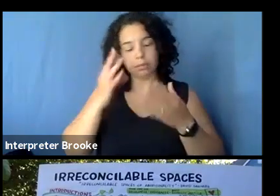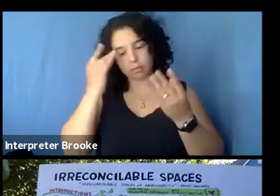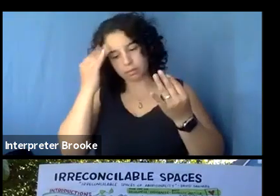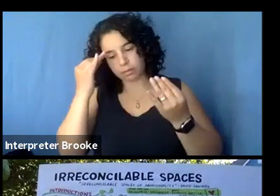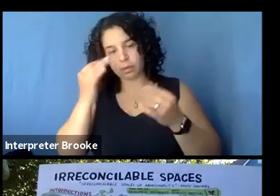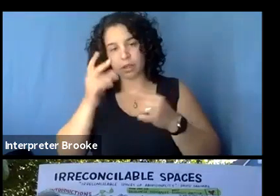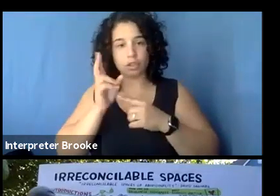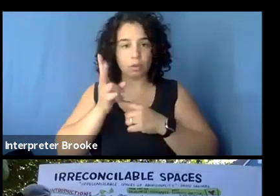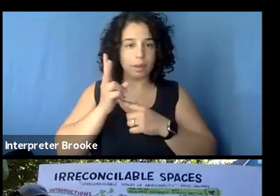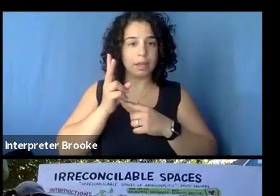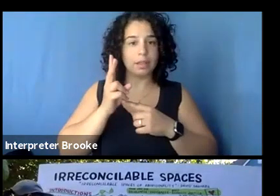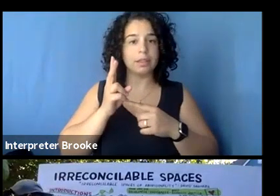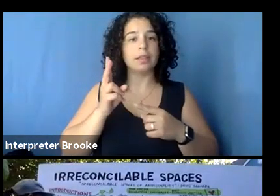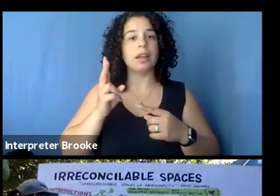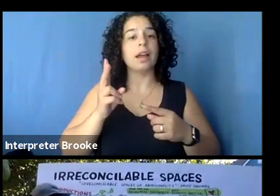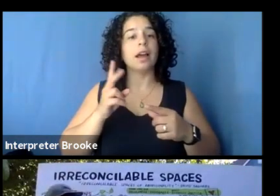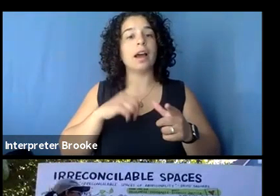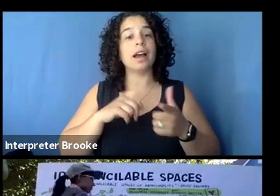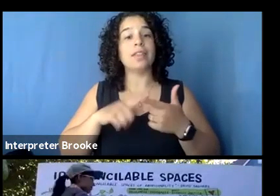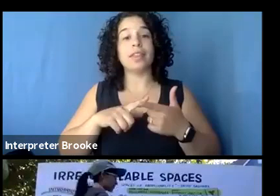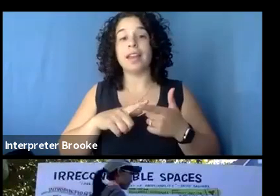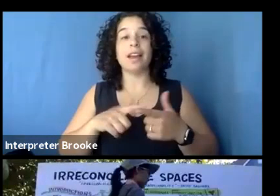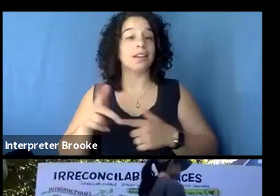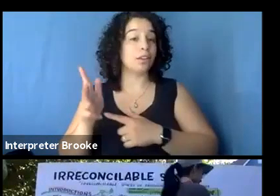then 3 minutes,